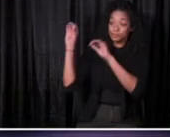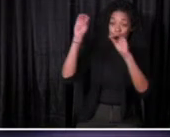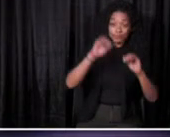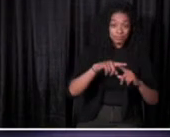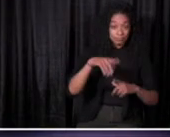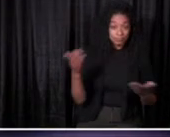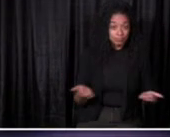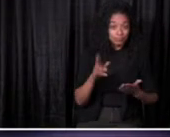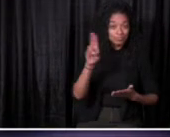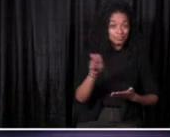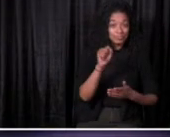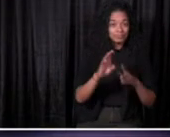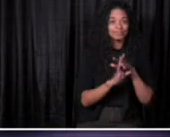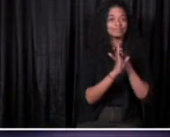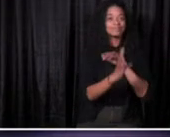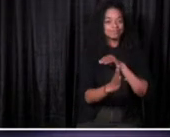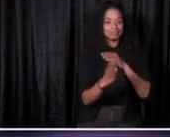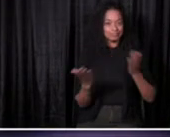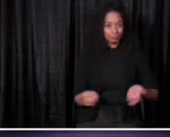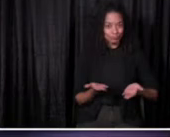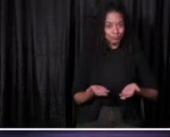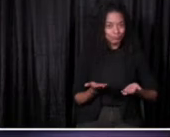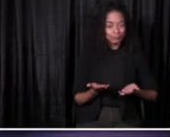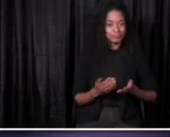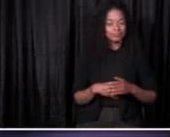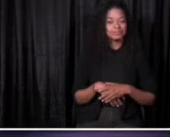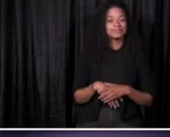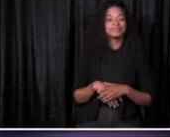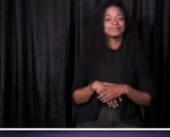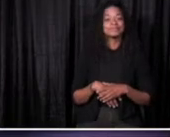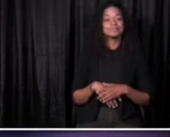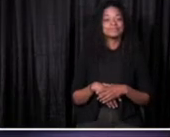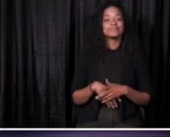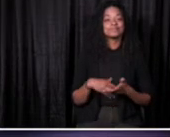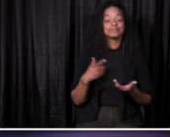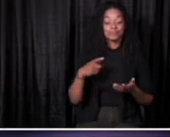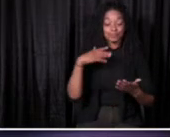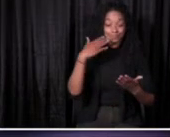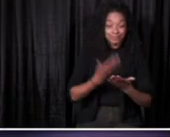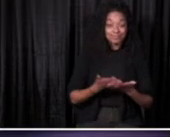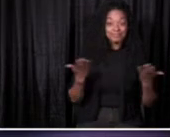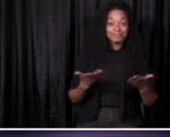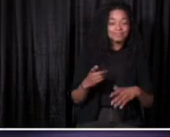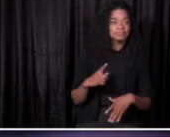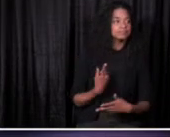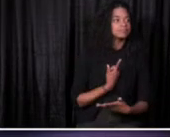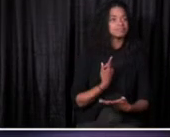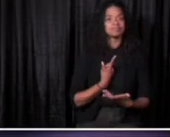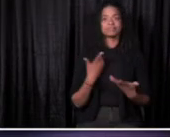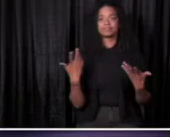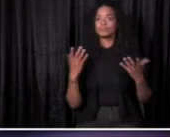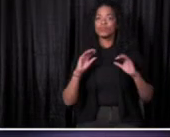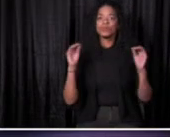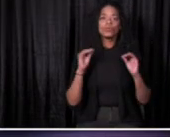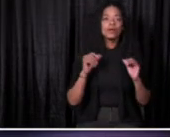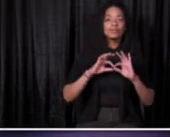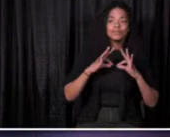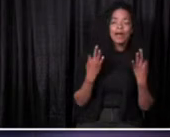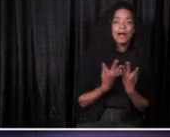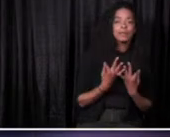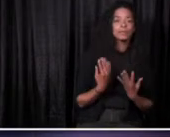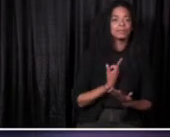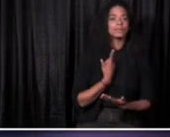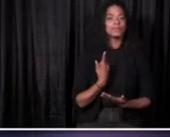Though she arrived in the U.S. alone, with no family, she did bring